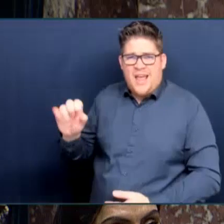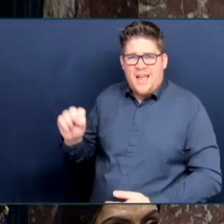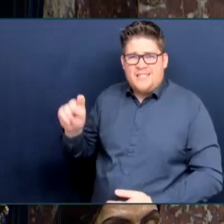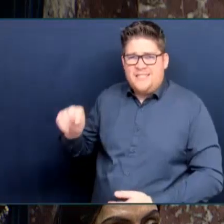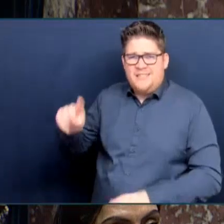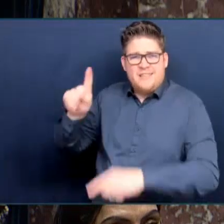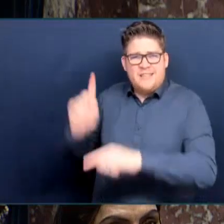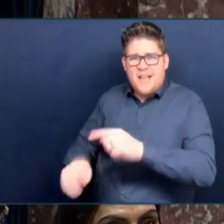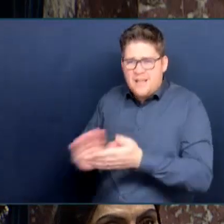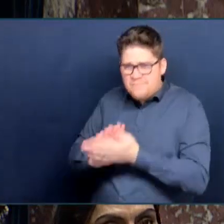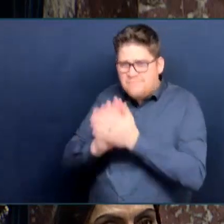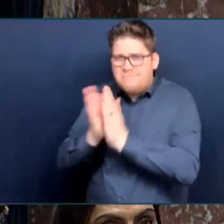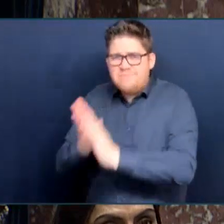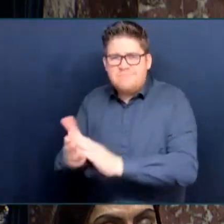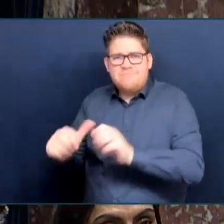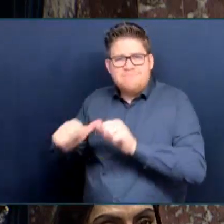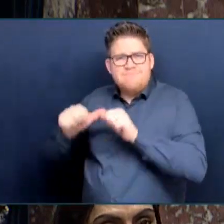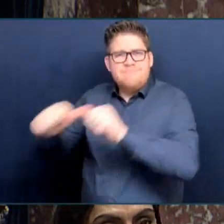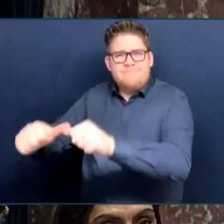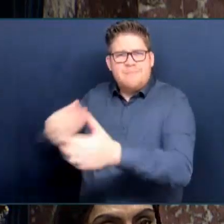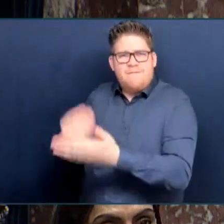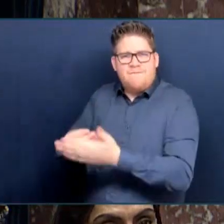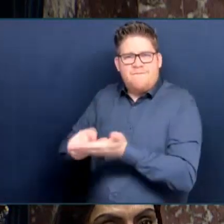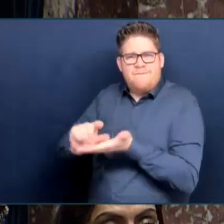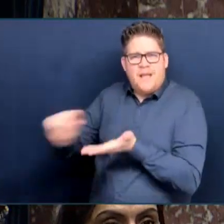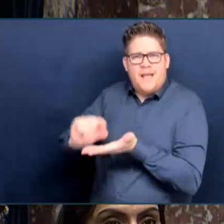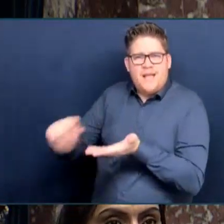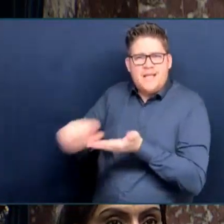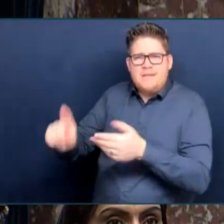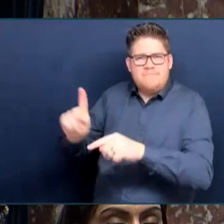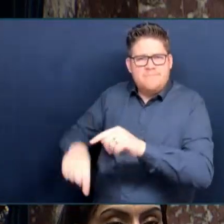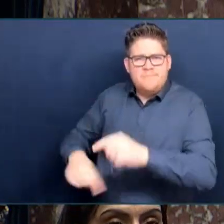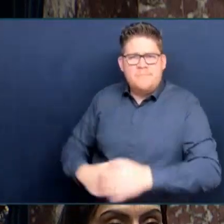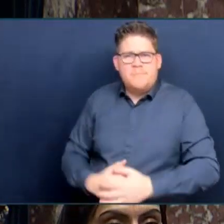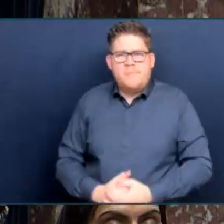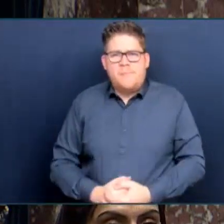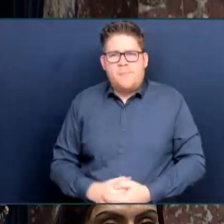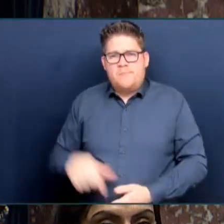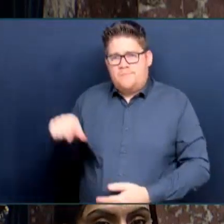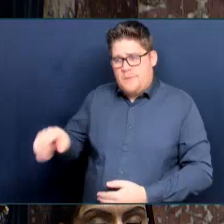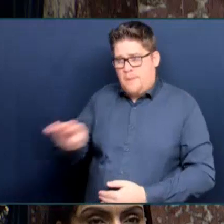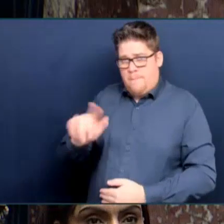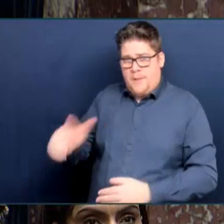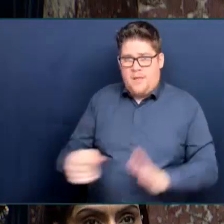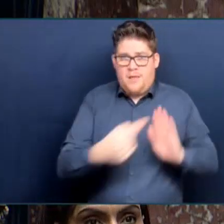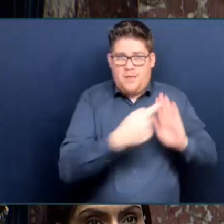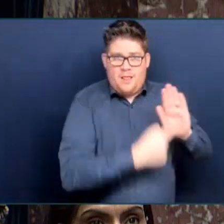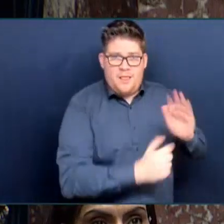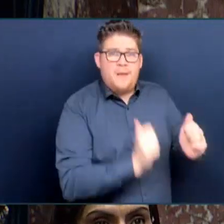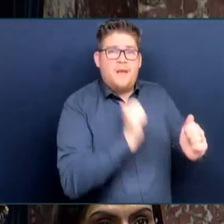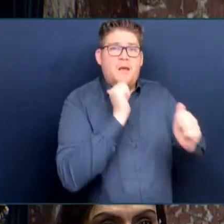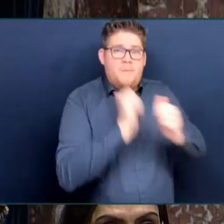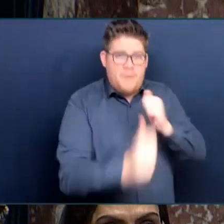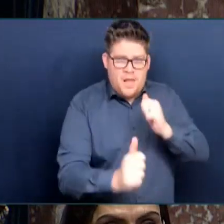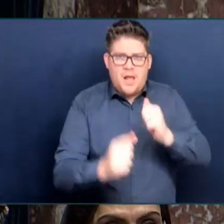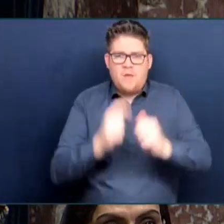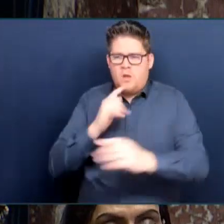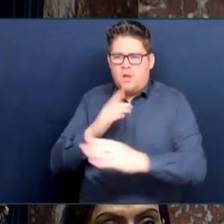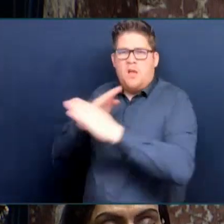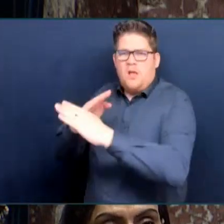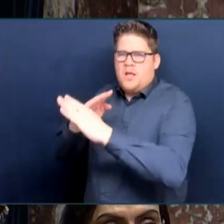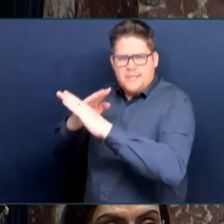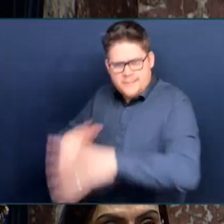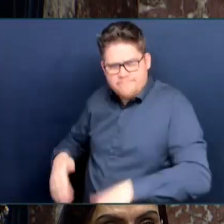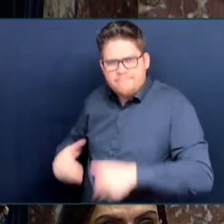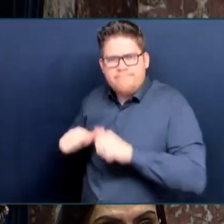simply removes the limited cap on how much can be capitalized. In March 2022, Judith Sayers, Sarah Morales, Frank Leonard,